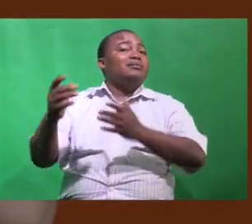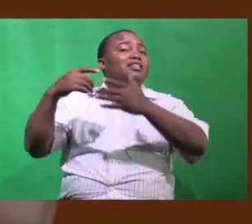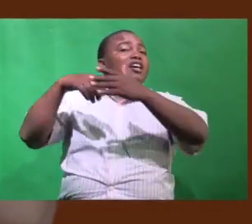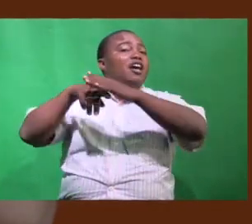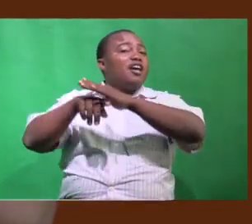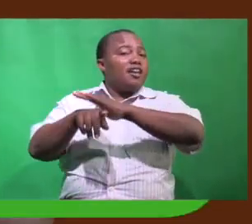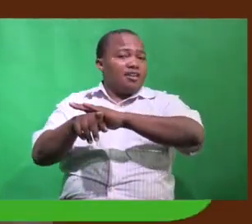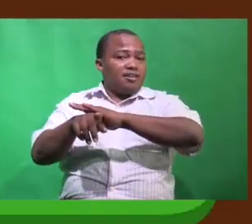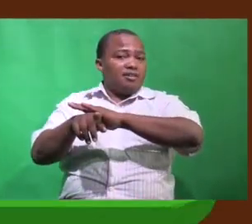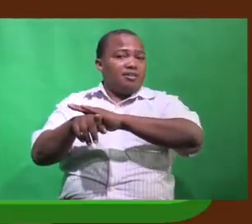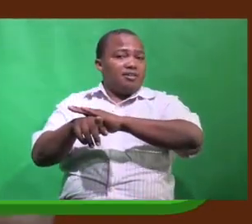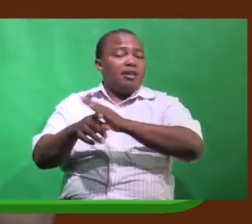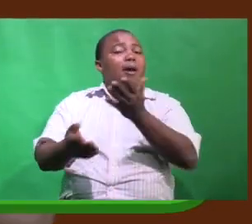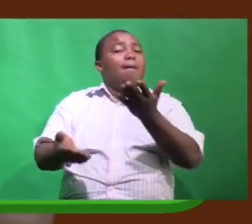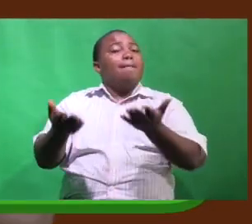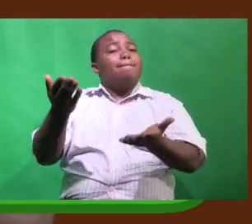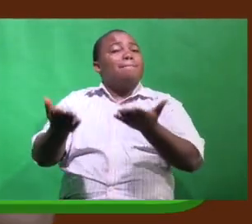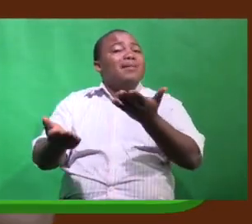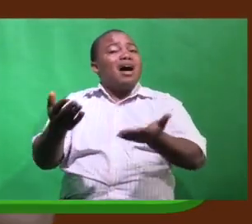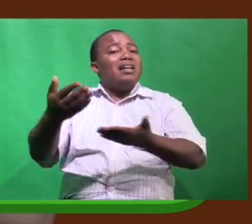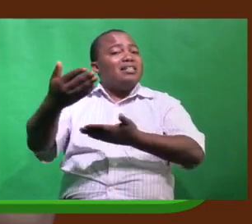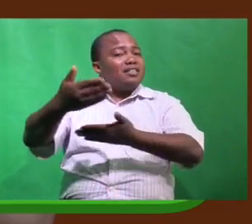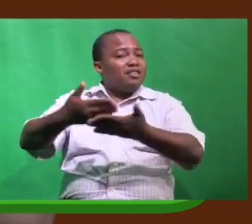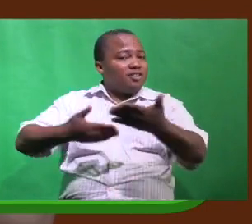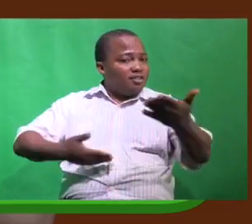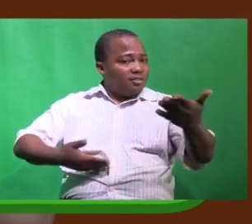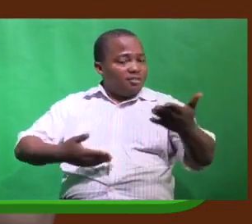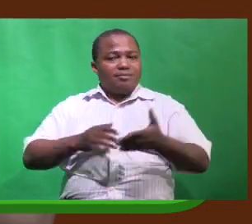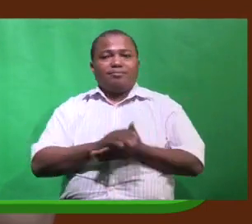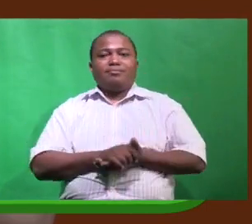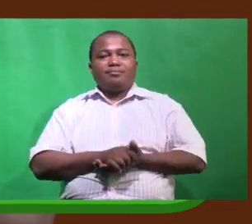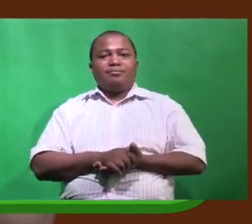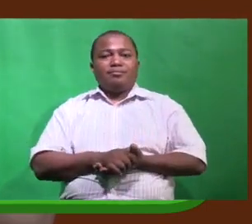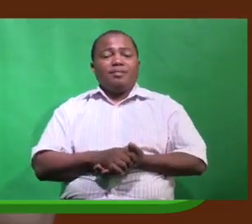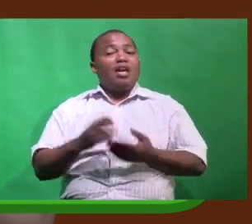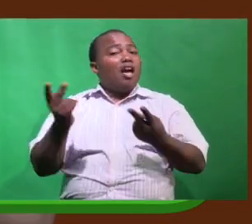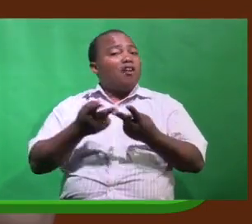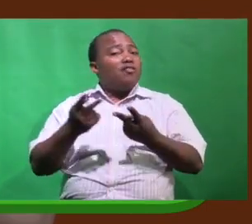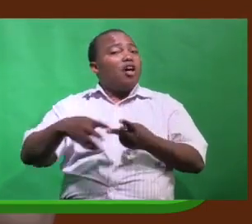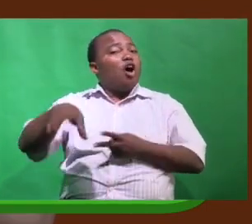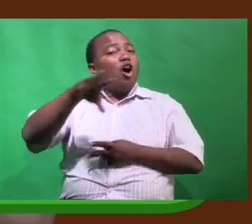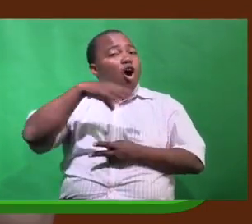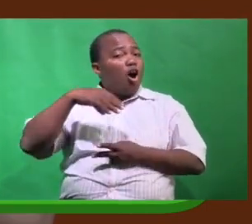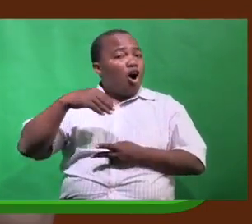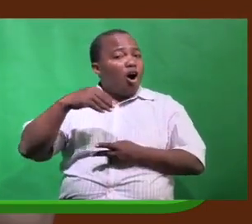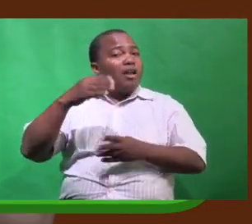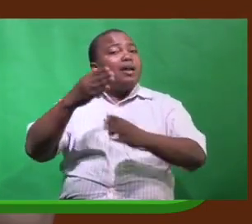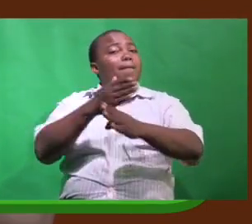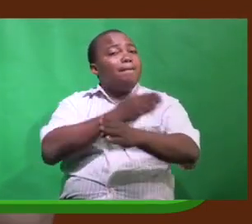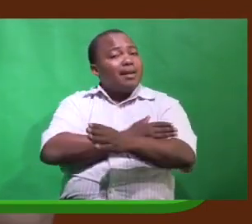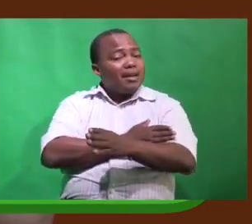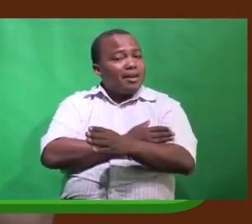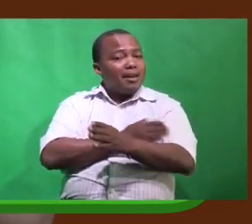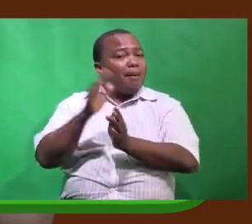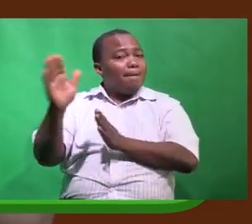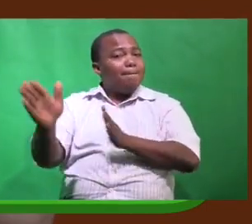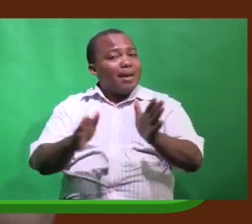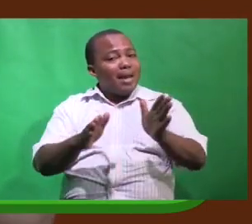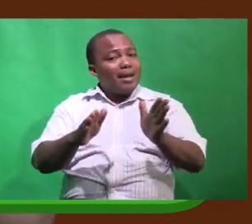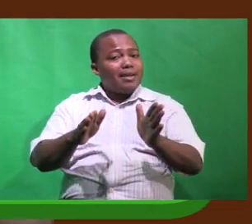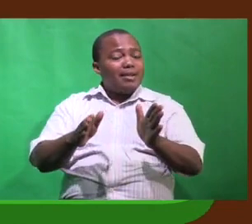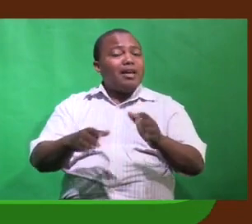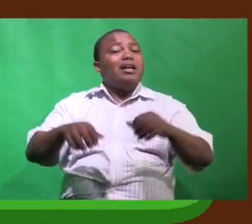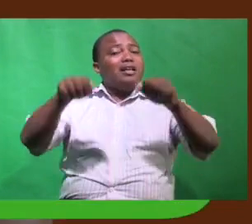asset in a balance sheet, and all prepaid